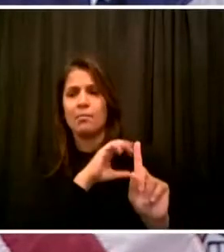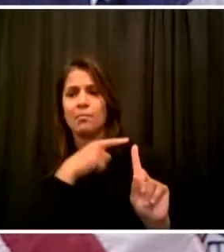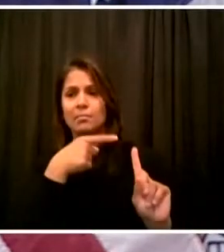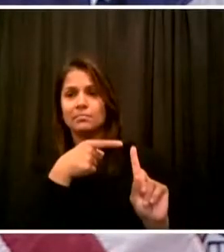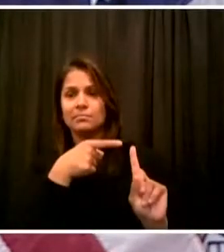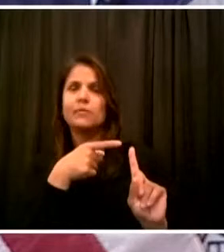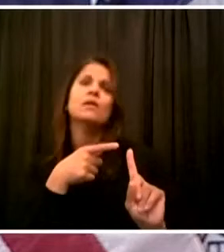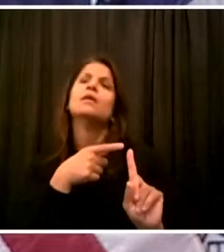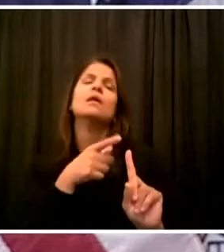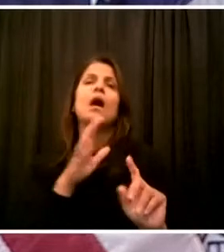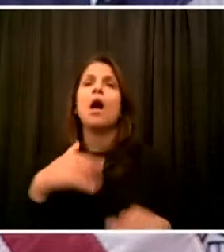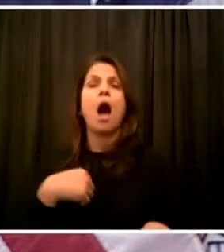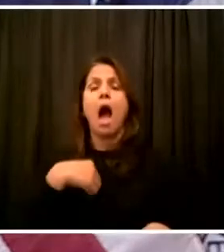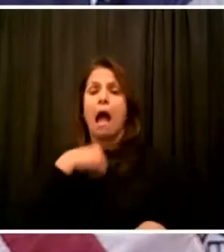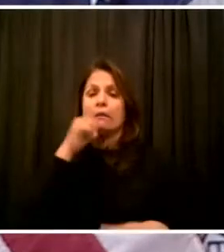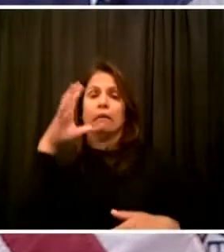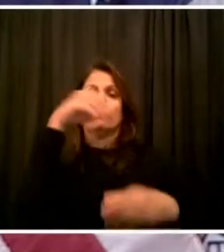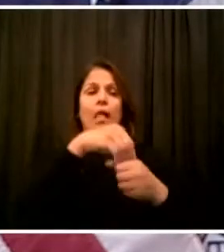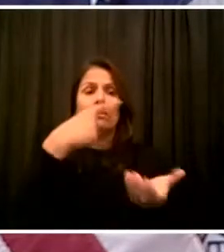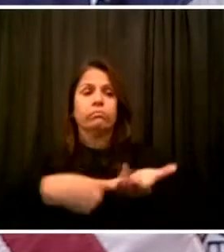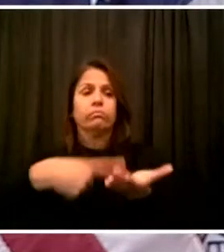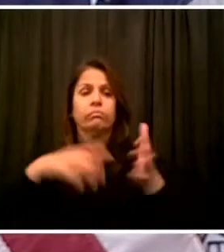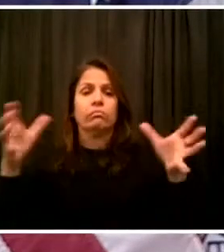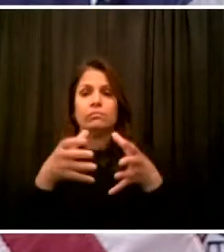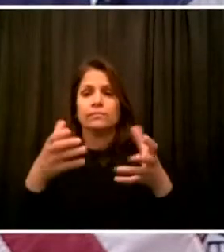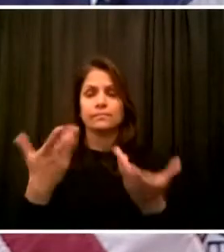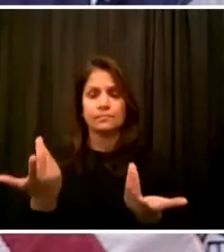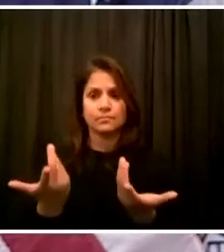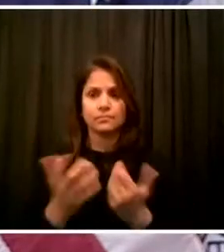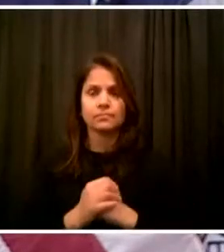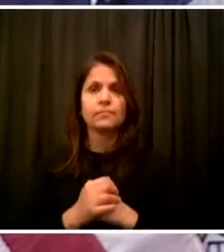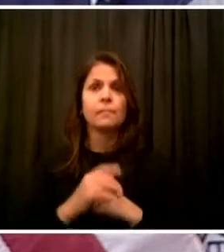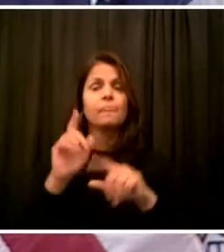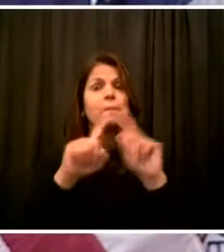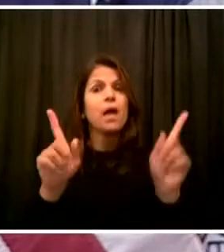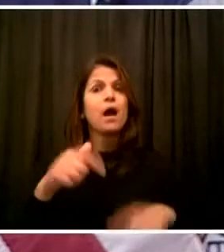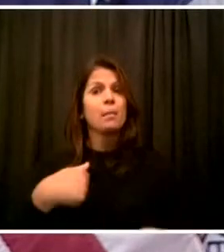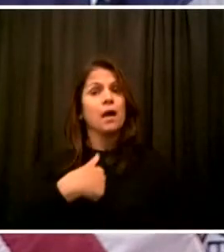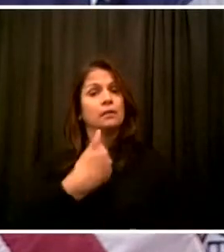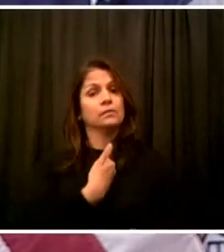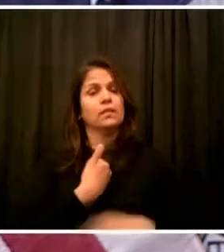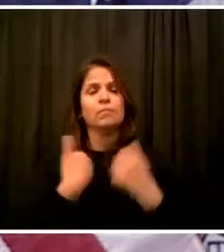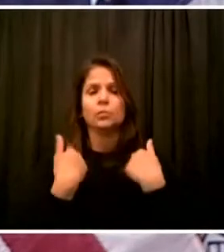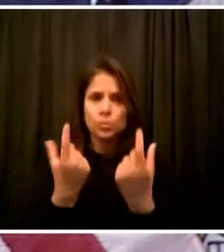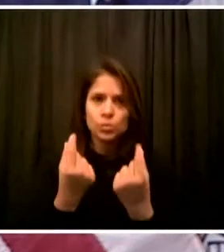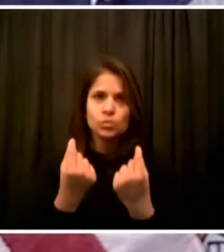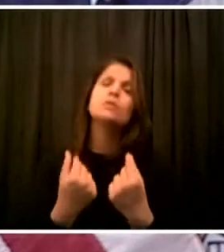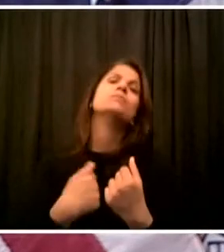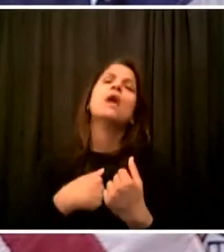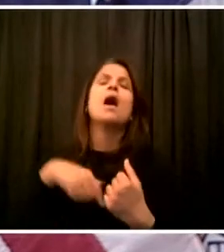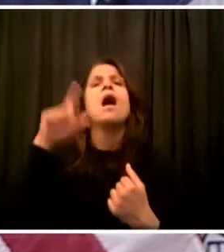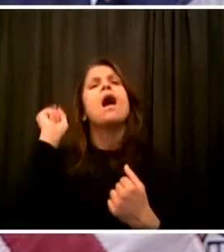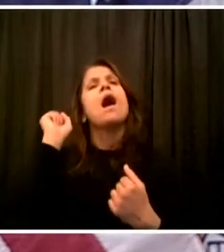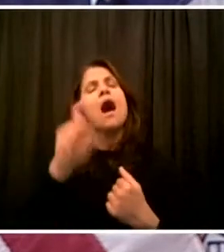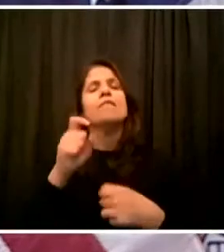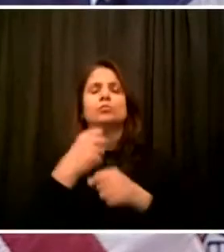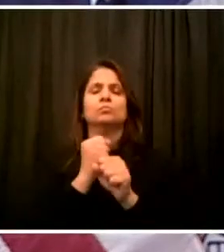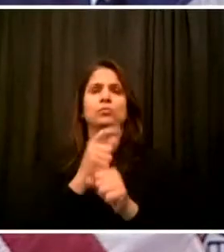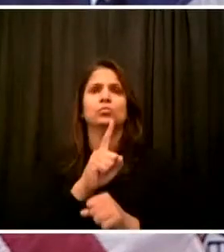sure that the PPEs that were needed by the men and women of the NYPD got to them. And I had